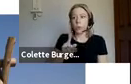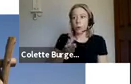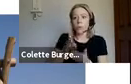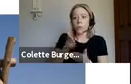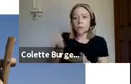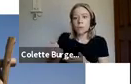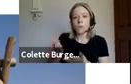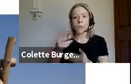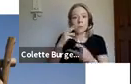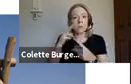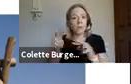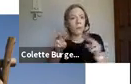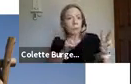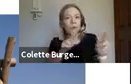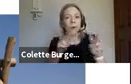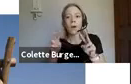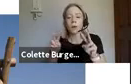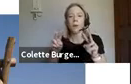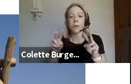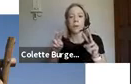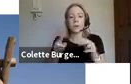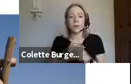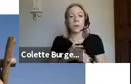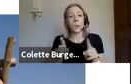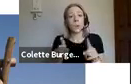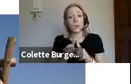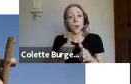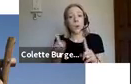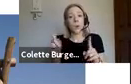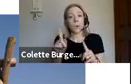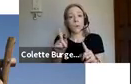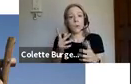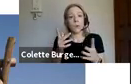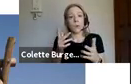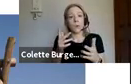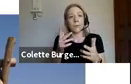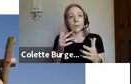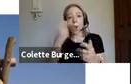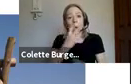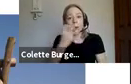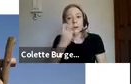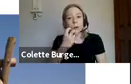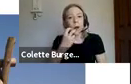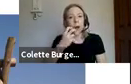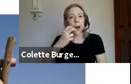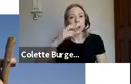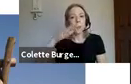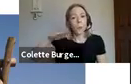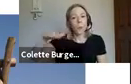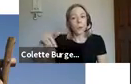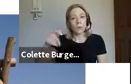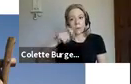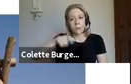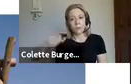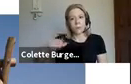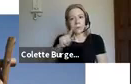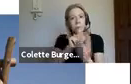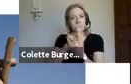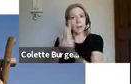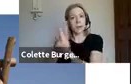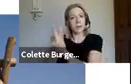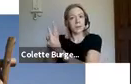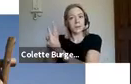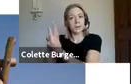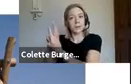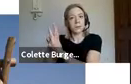orientation, and also to meet some of the older pupils from those primary and secondary